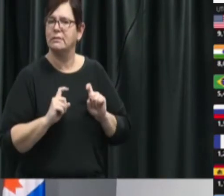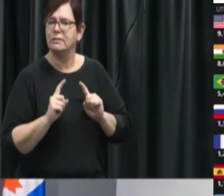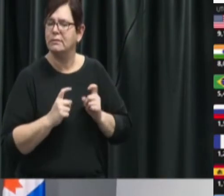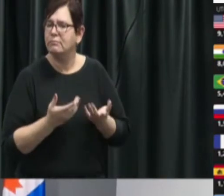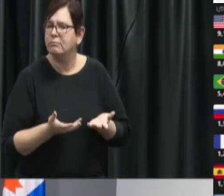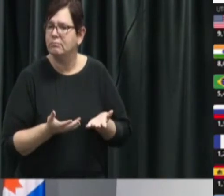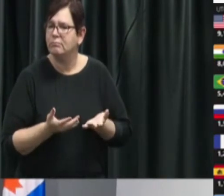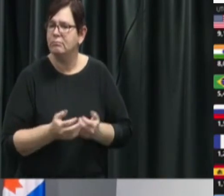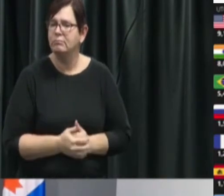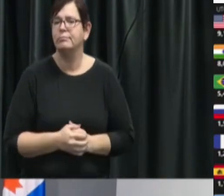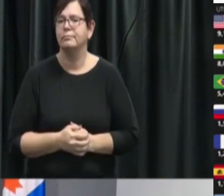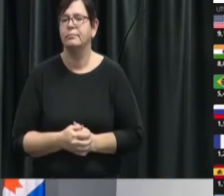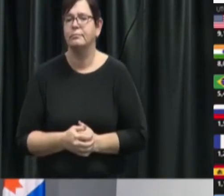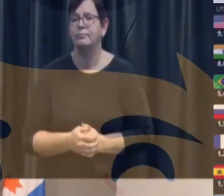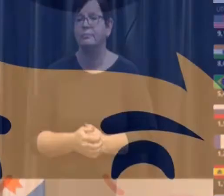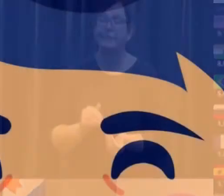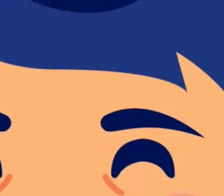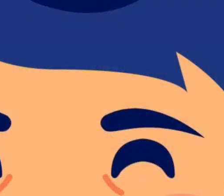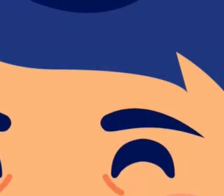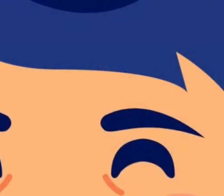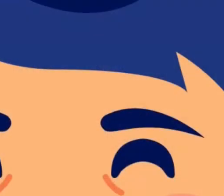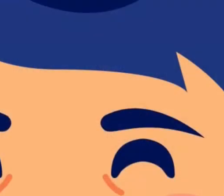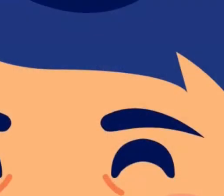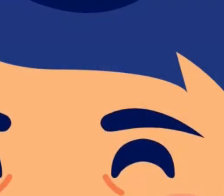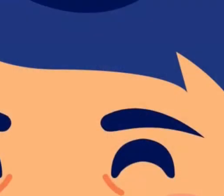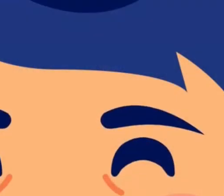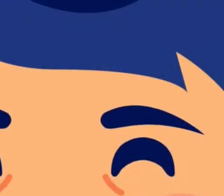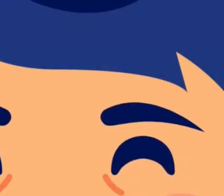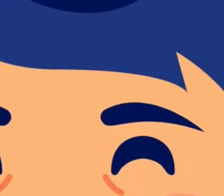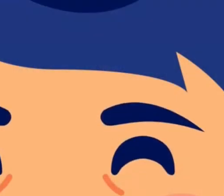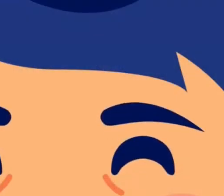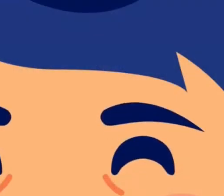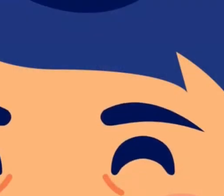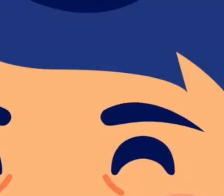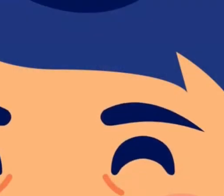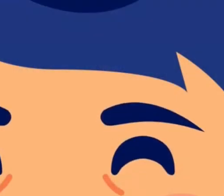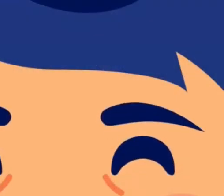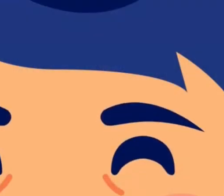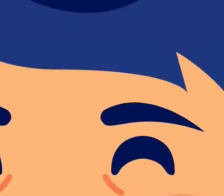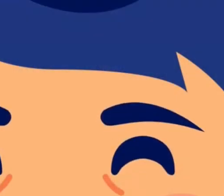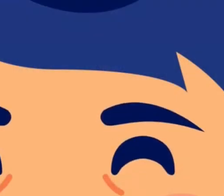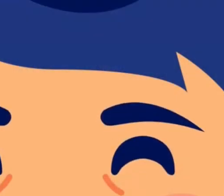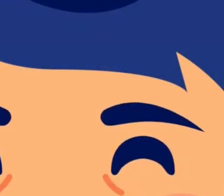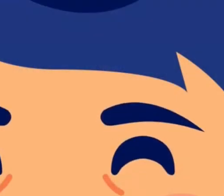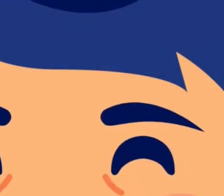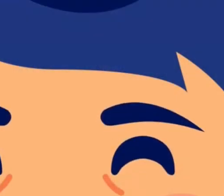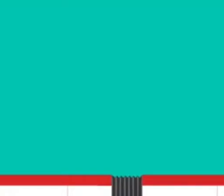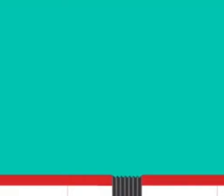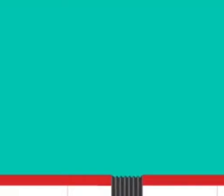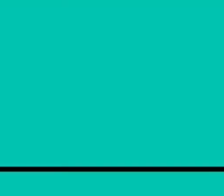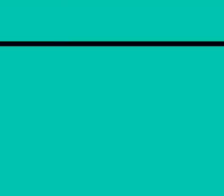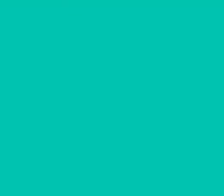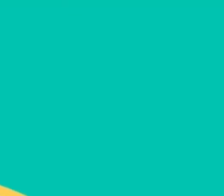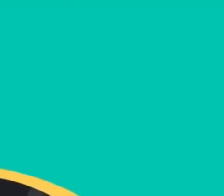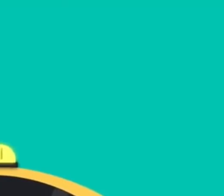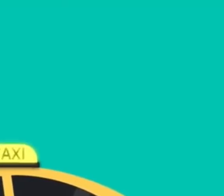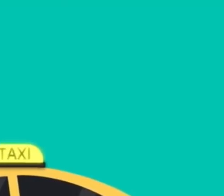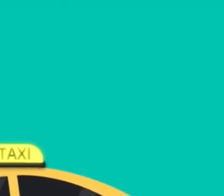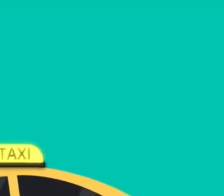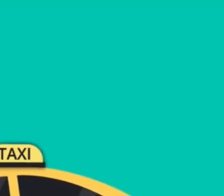So what I have certainly heard from community partners in particular, who are a little closer to members